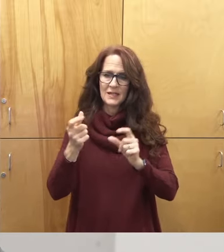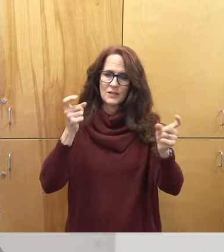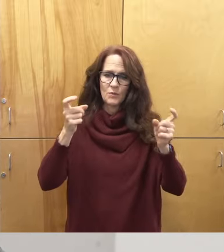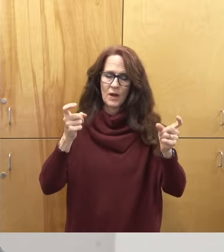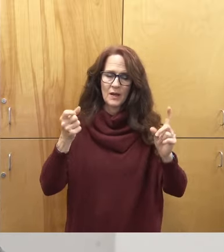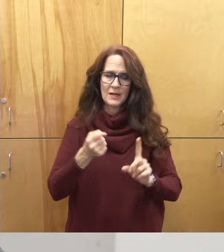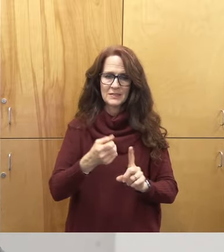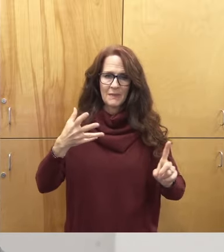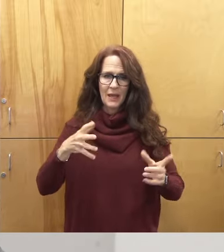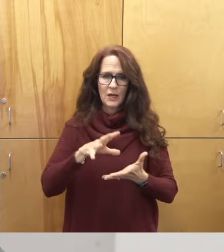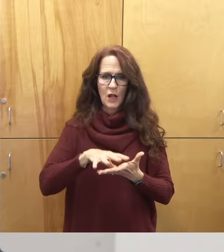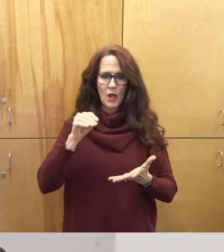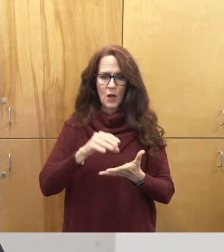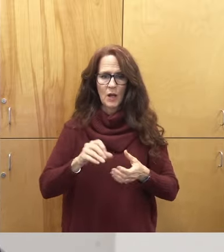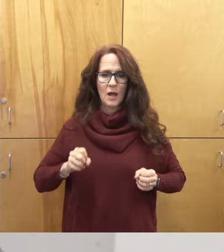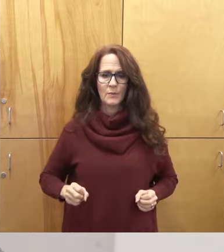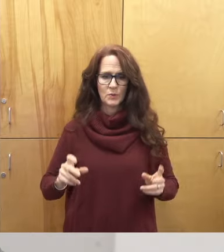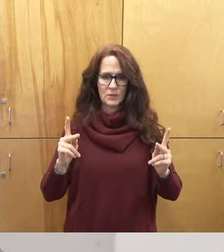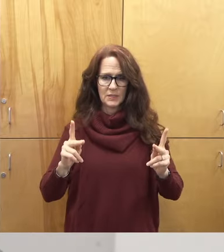learning opportunities.